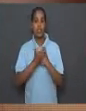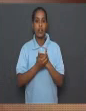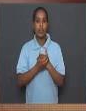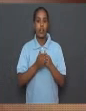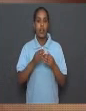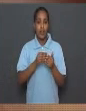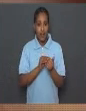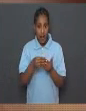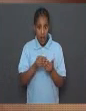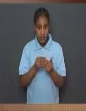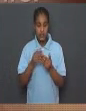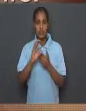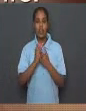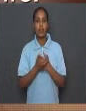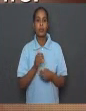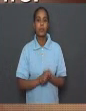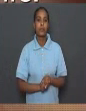the relaxed state.